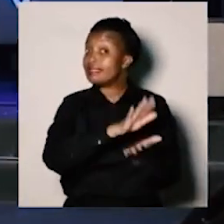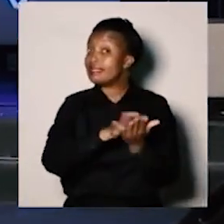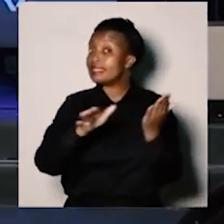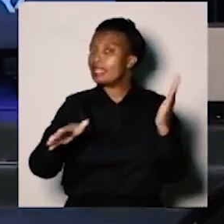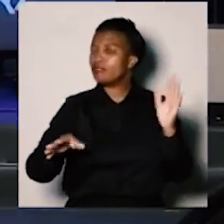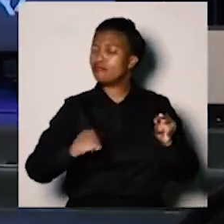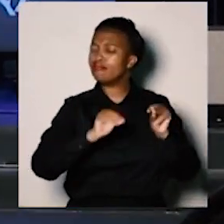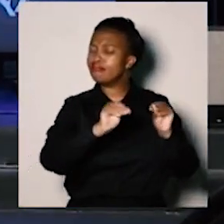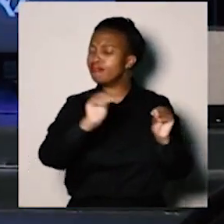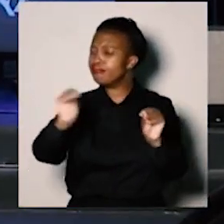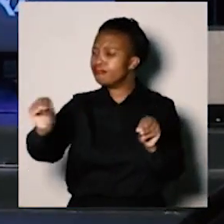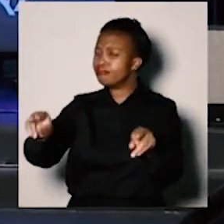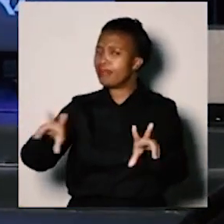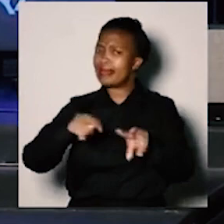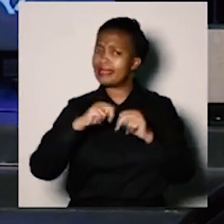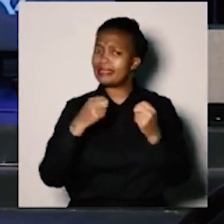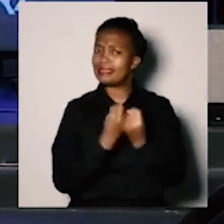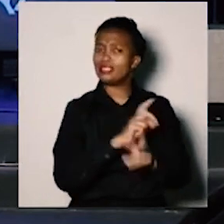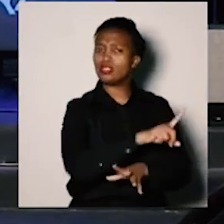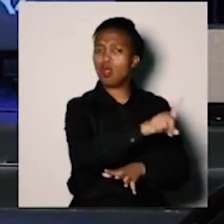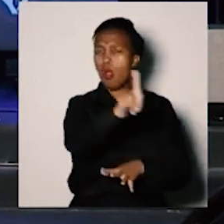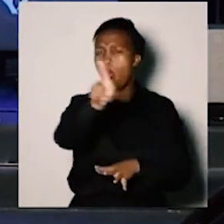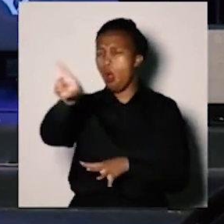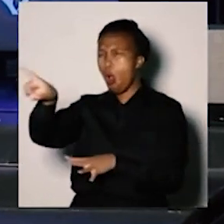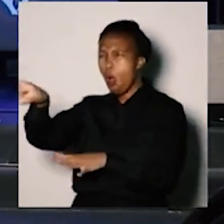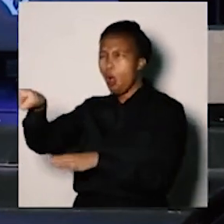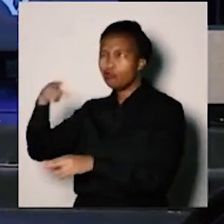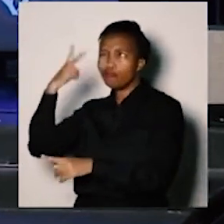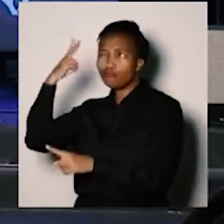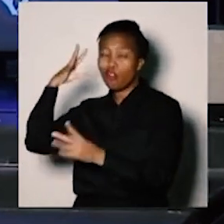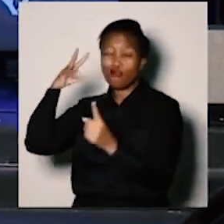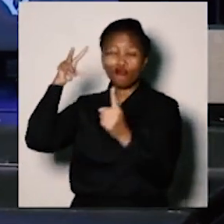all nations. God's vision is a big vision.